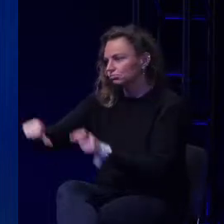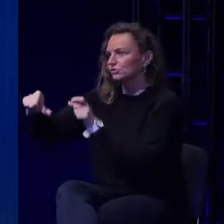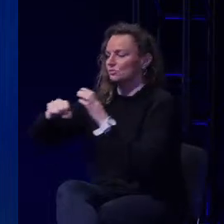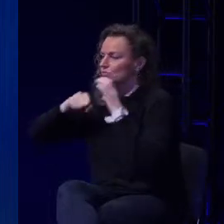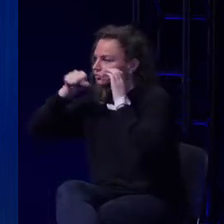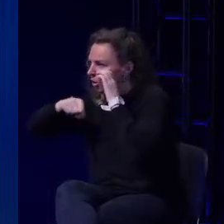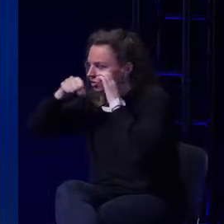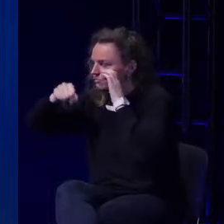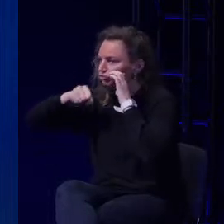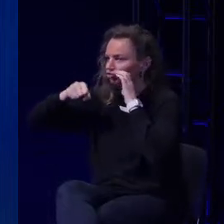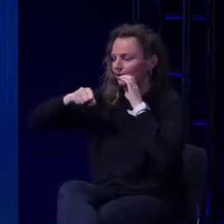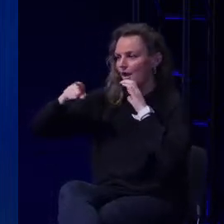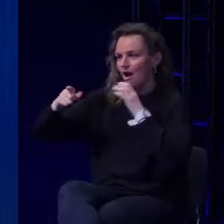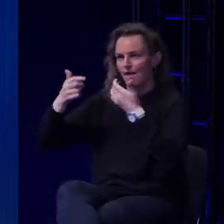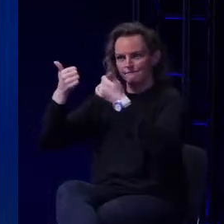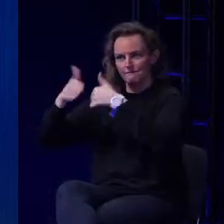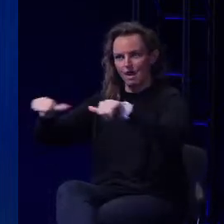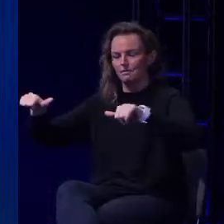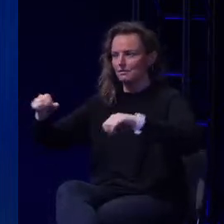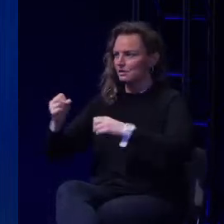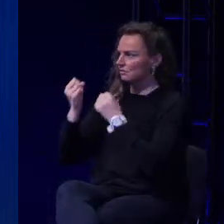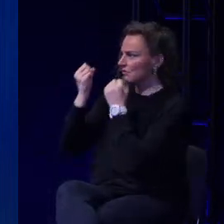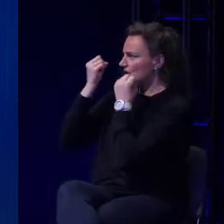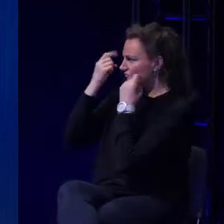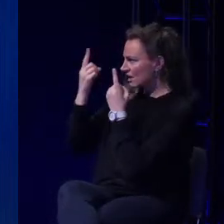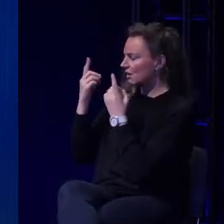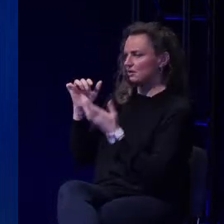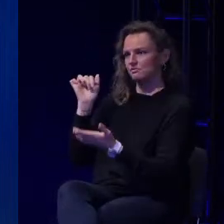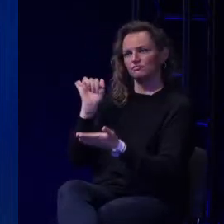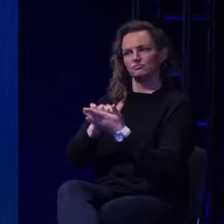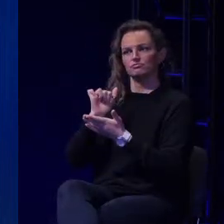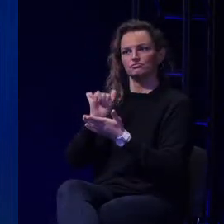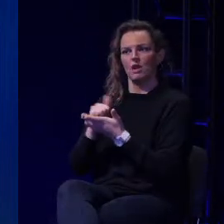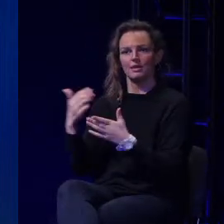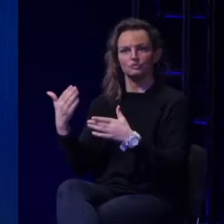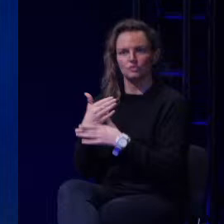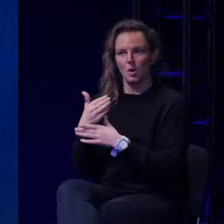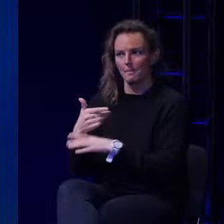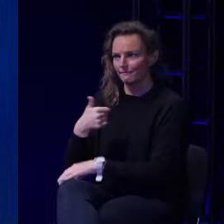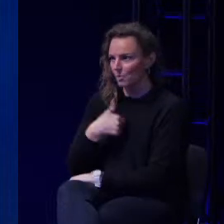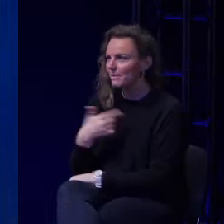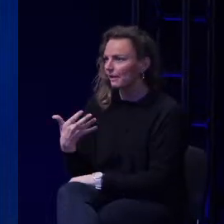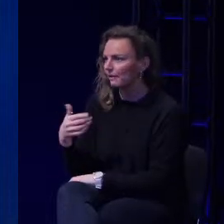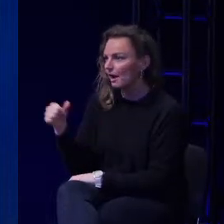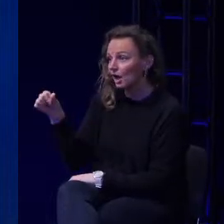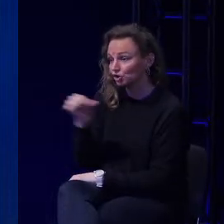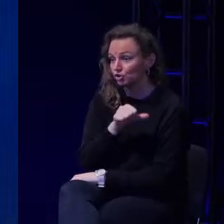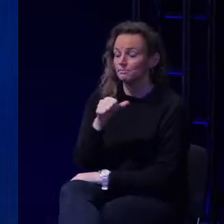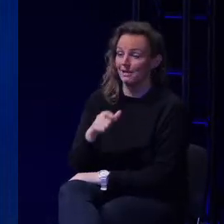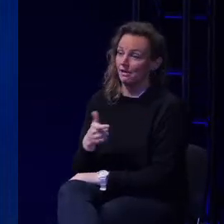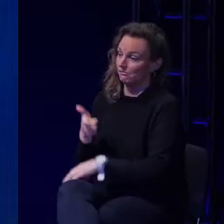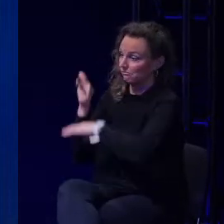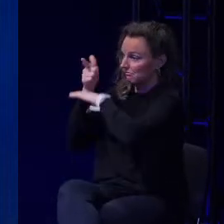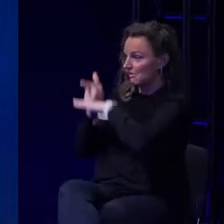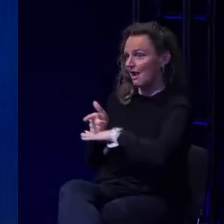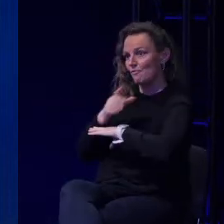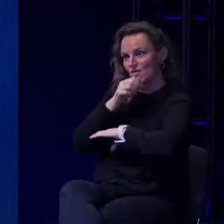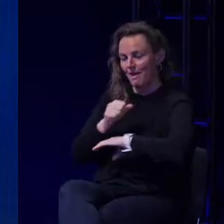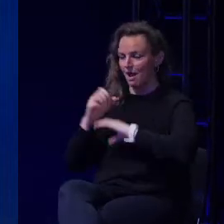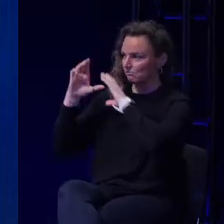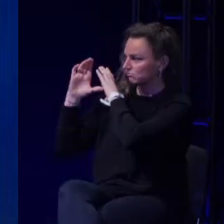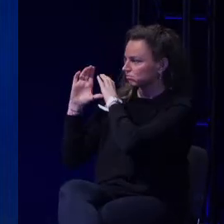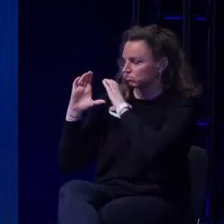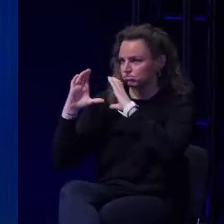I finally realized, actually, I'm doing the right job. I should be a cameraman. I love this. It was a great